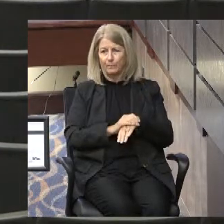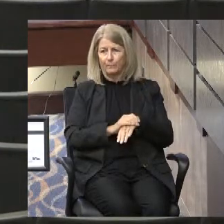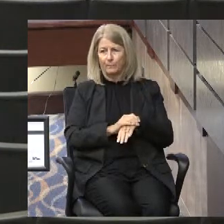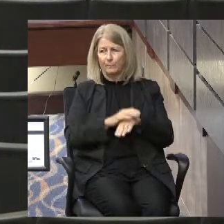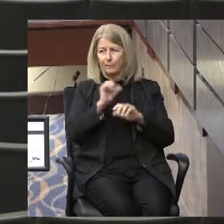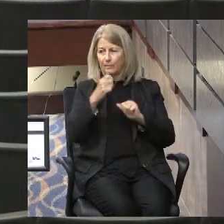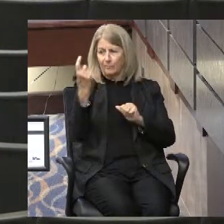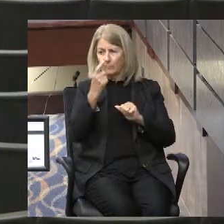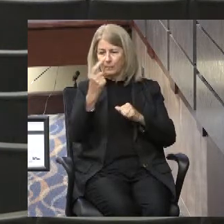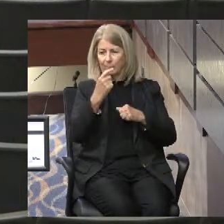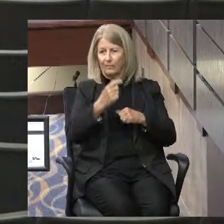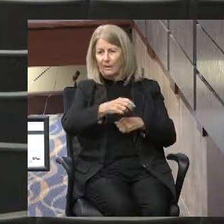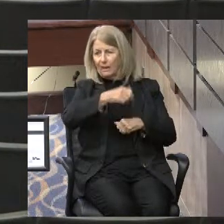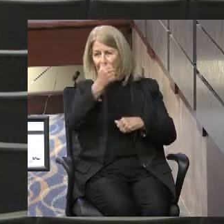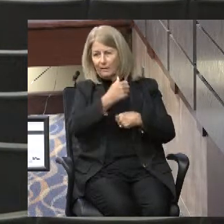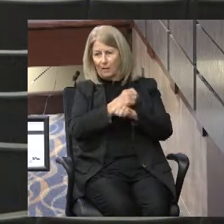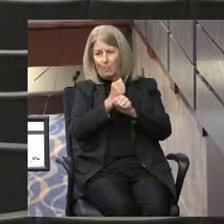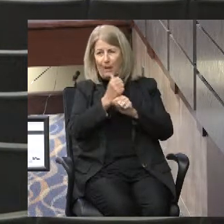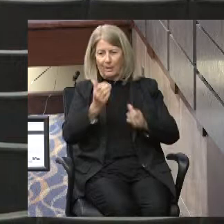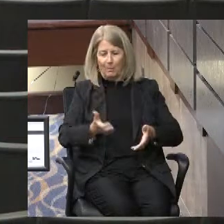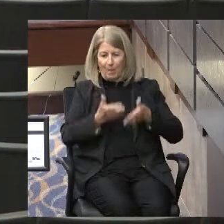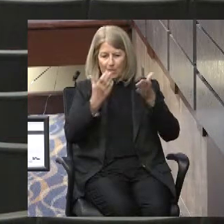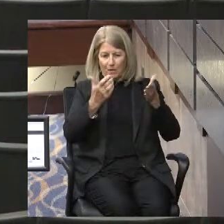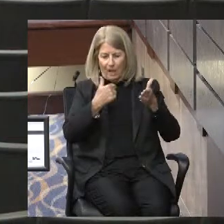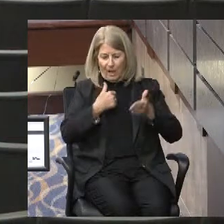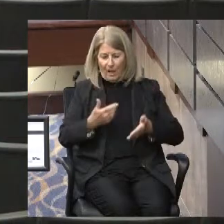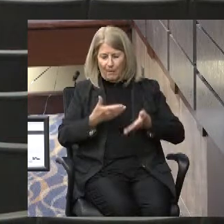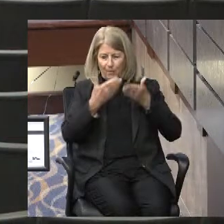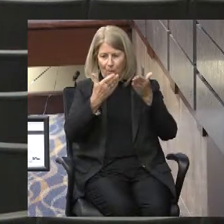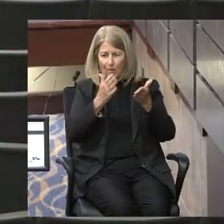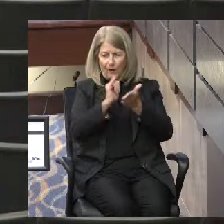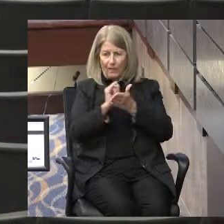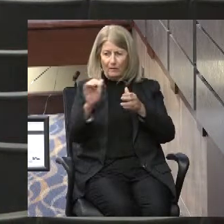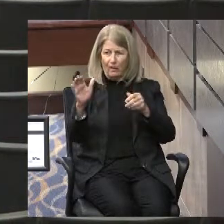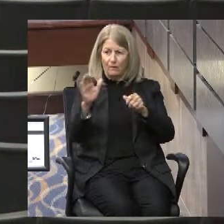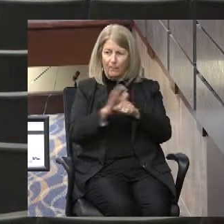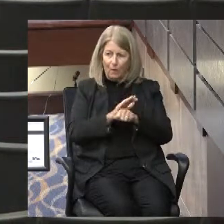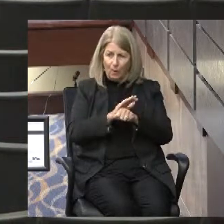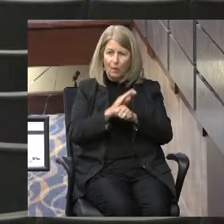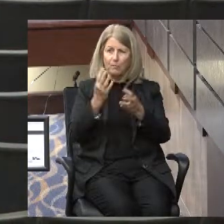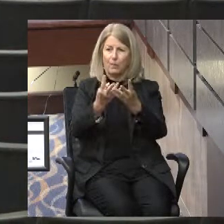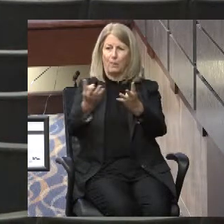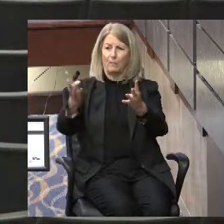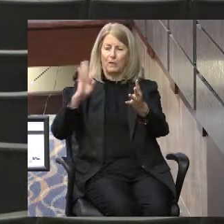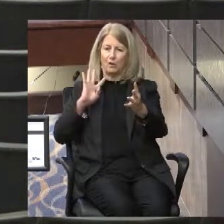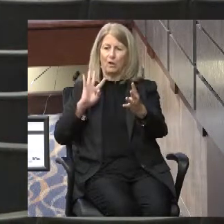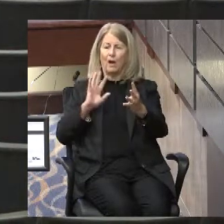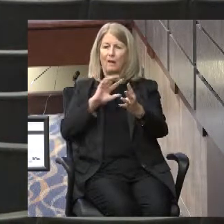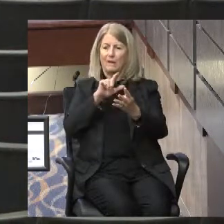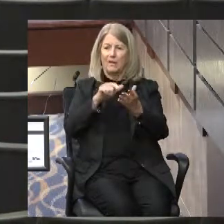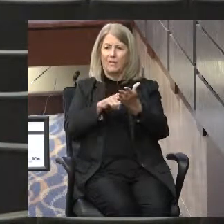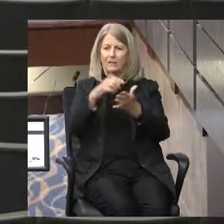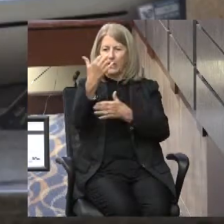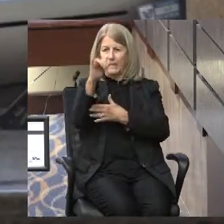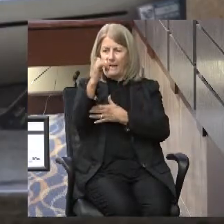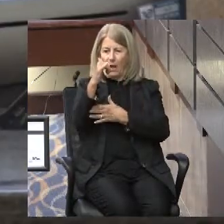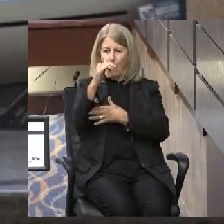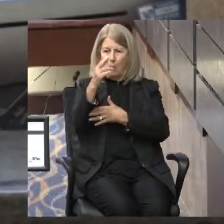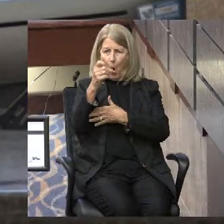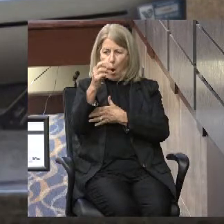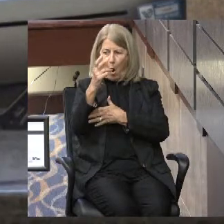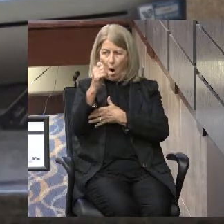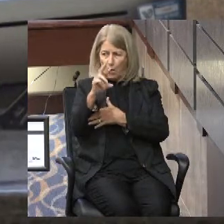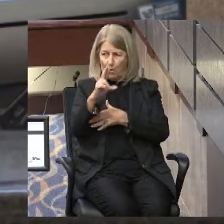Let's make the motion, because apparently mine didn't. That the entire perimeter of this yellow border right here have